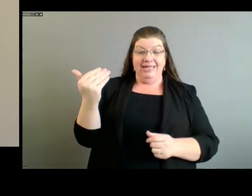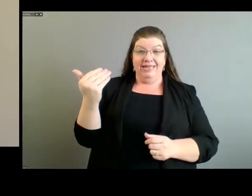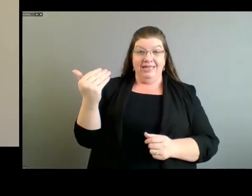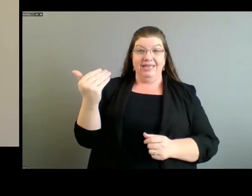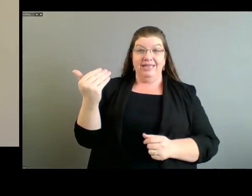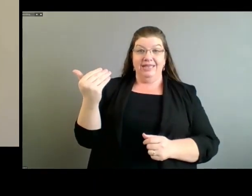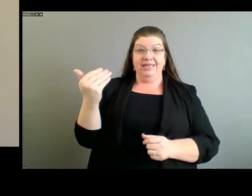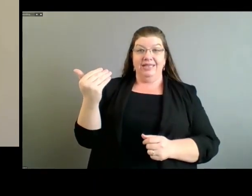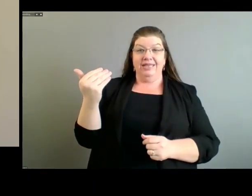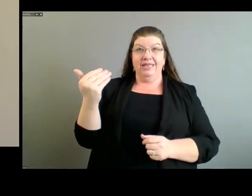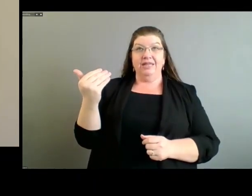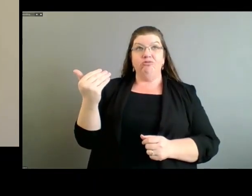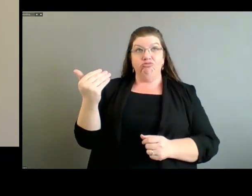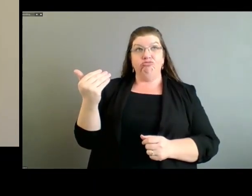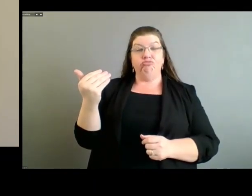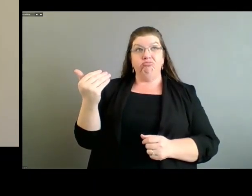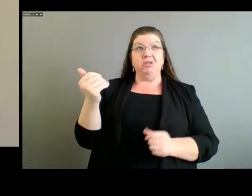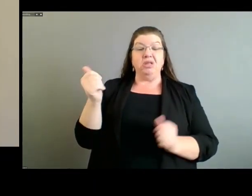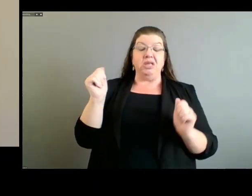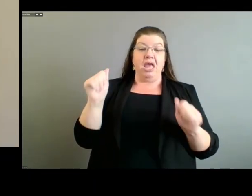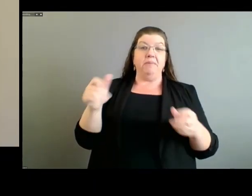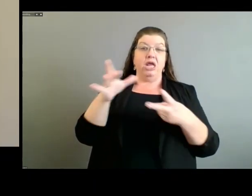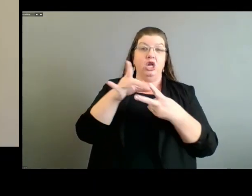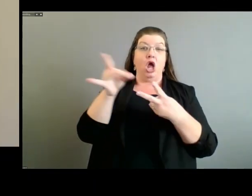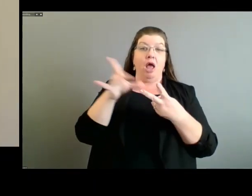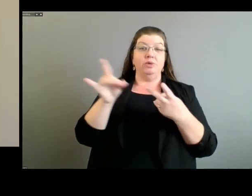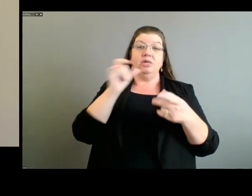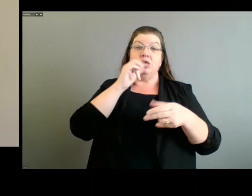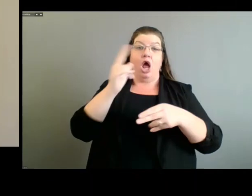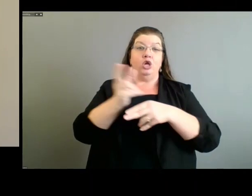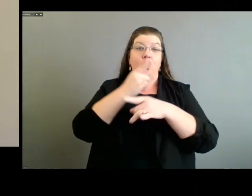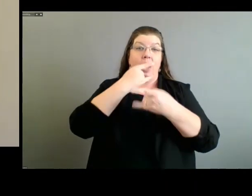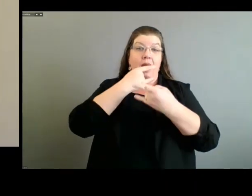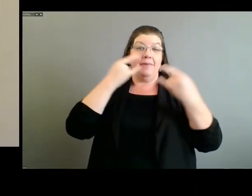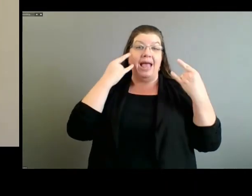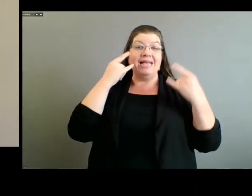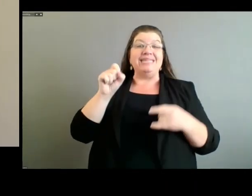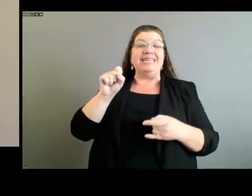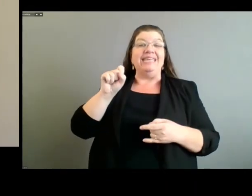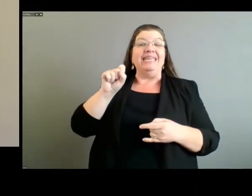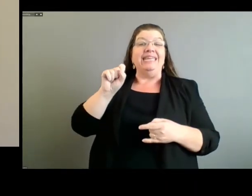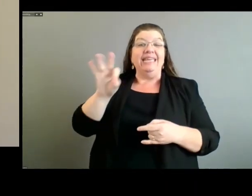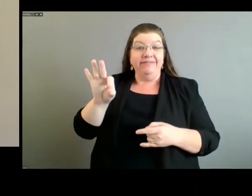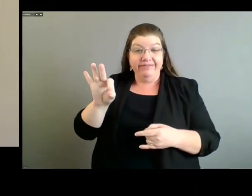that is definitely an option not to wear masks if you are